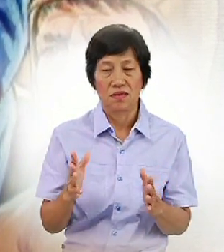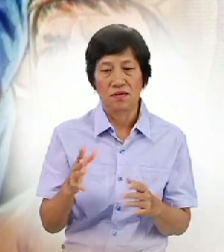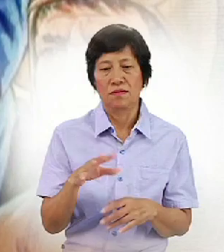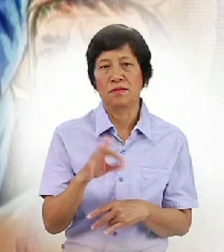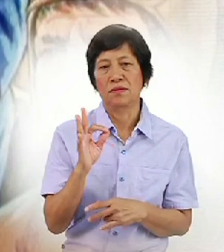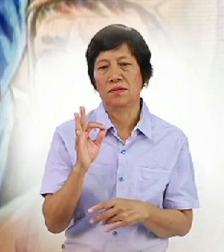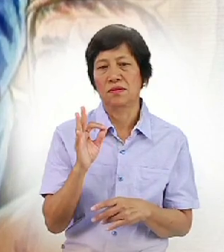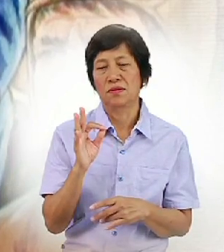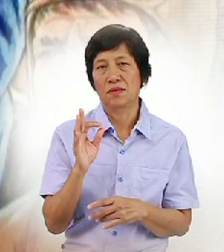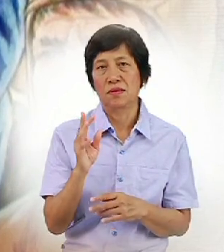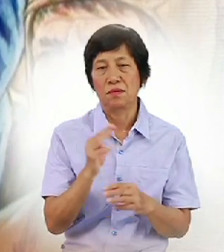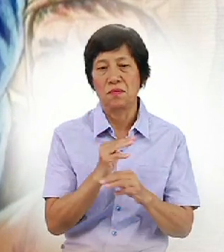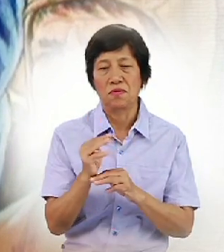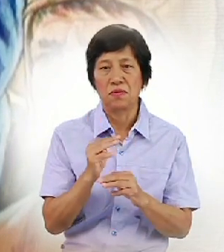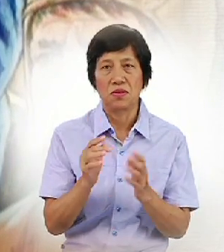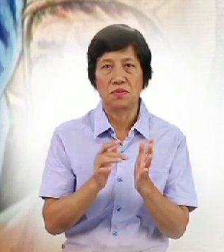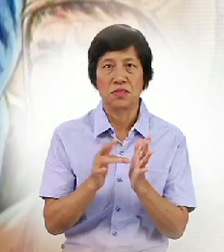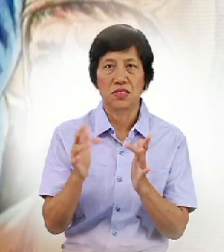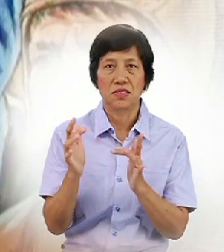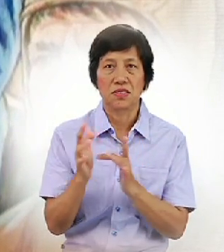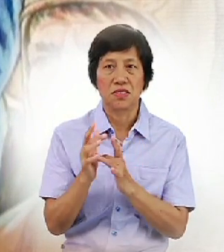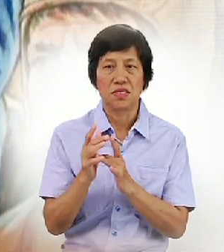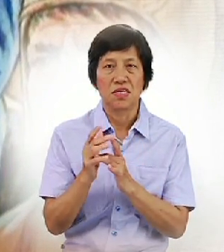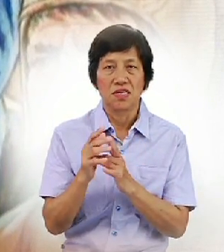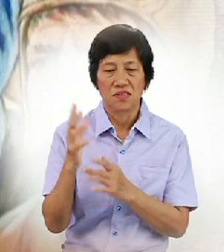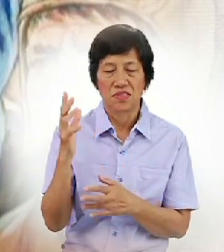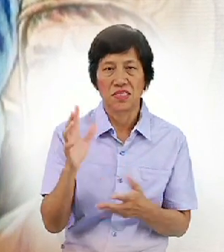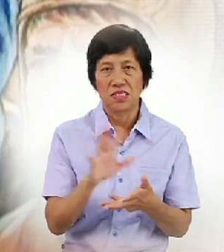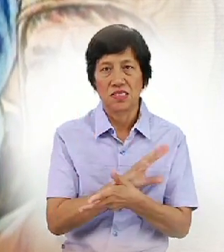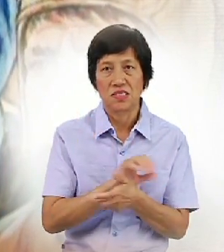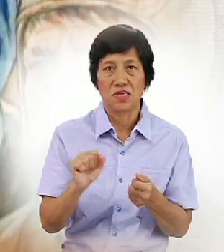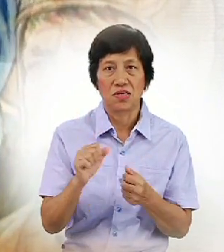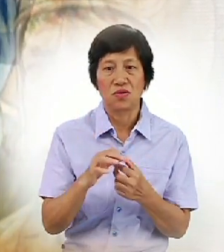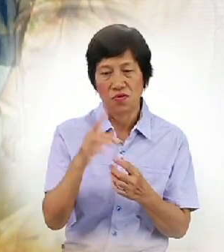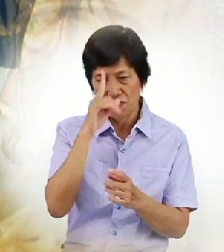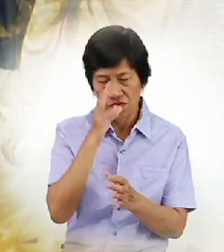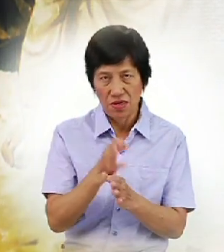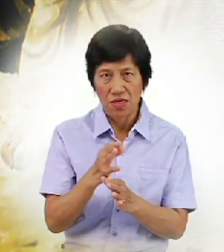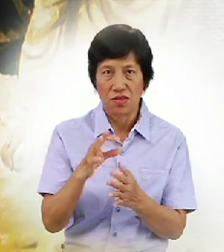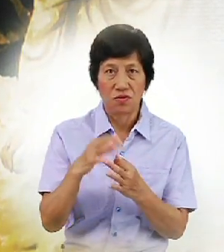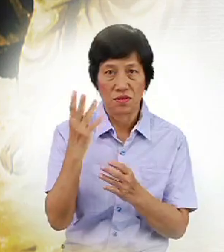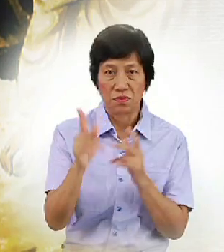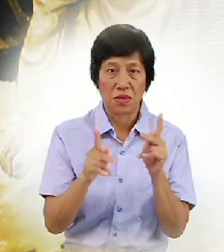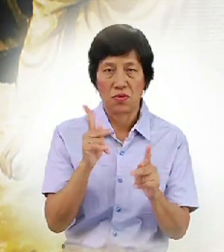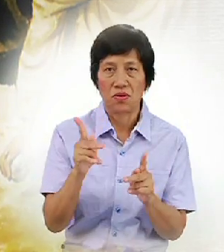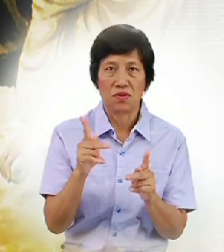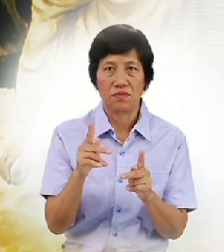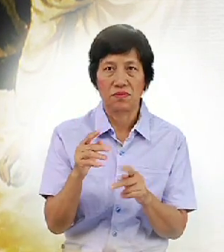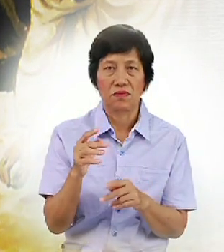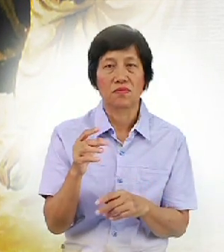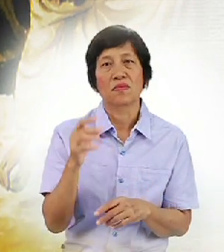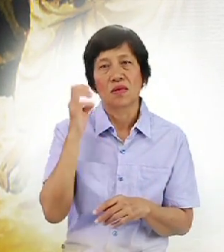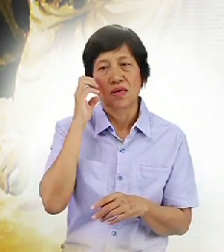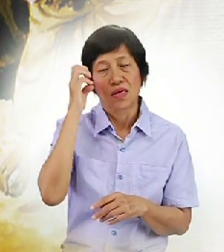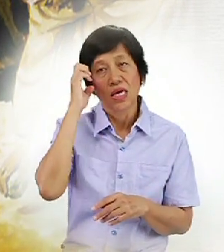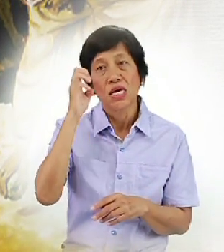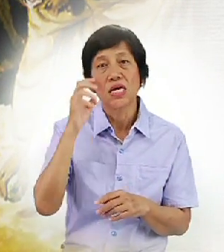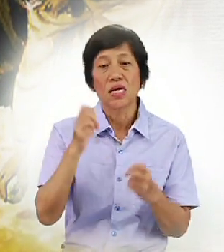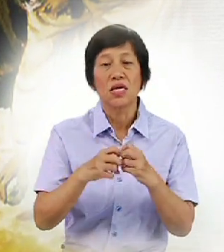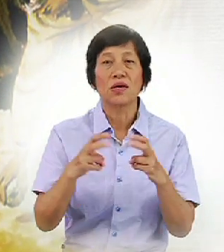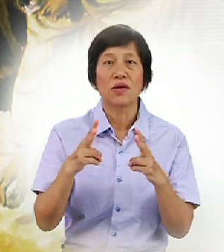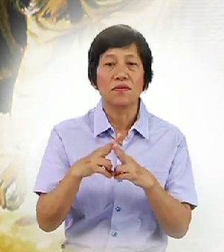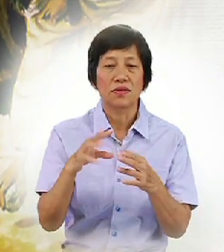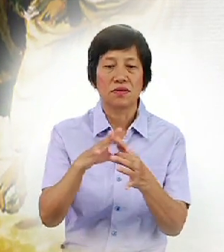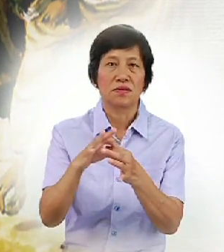really a distortion of the faith of his people. He even cooperated in